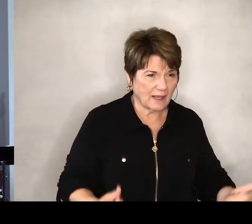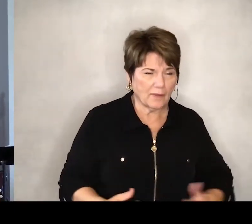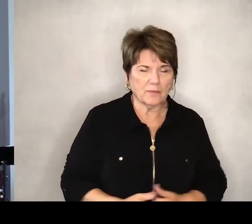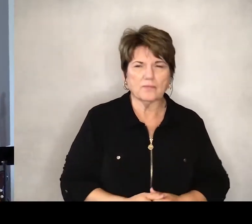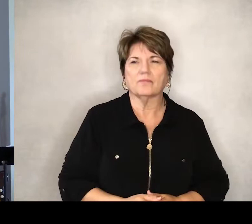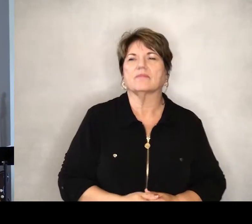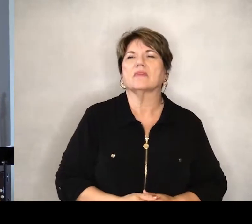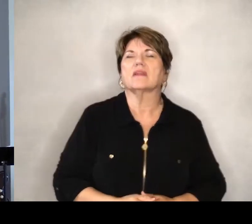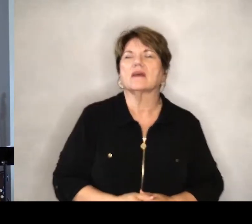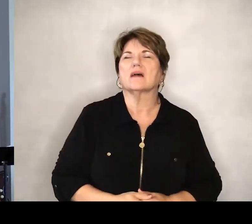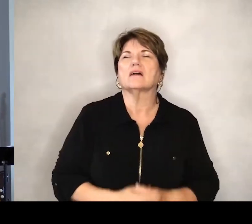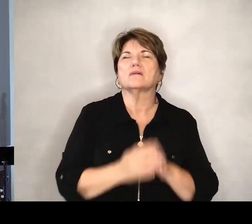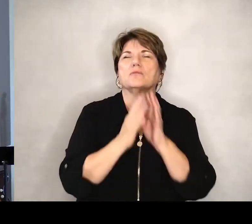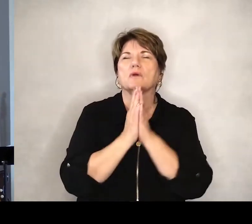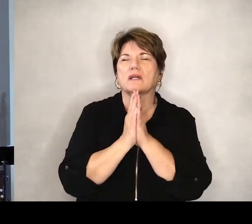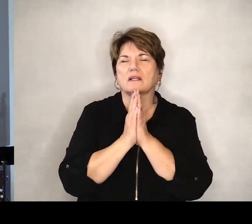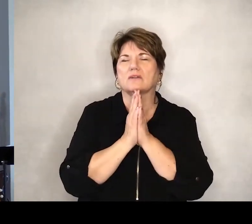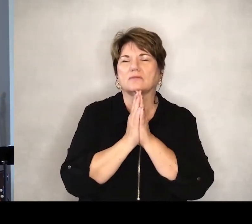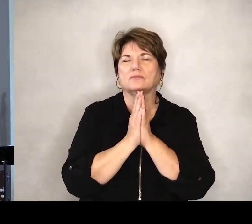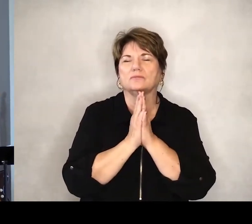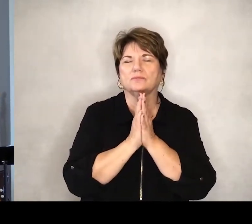Let me pray. Lord,